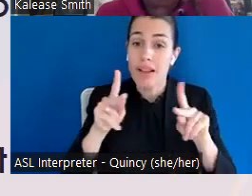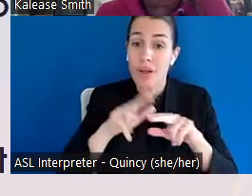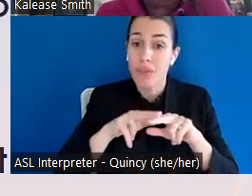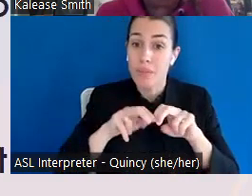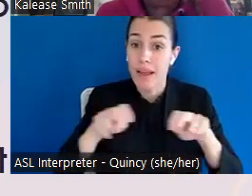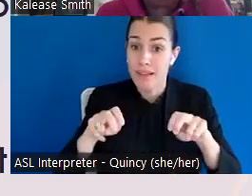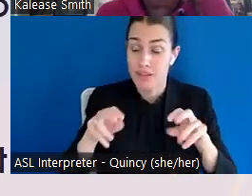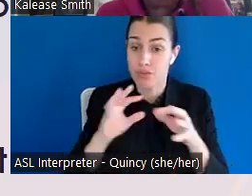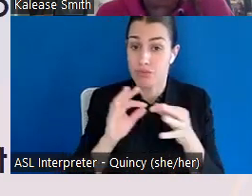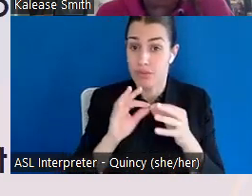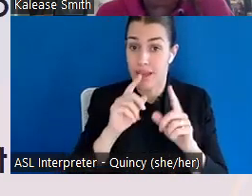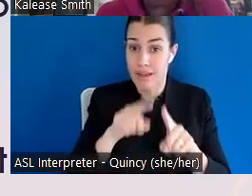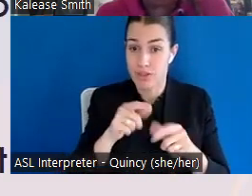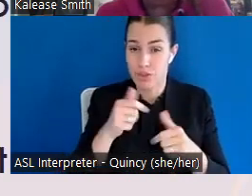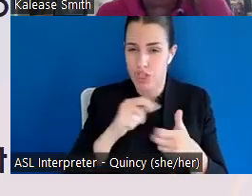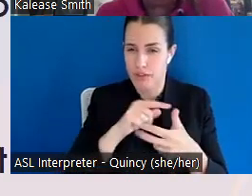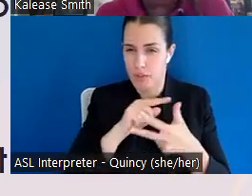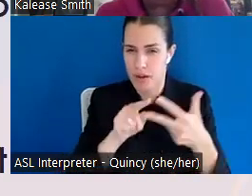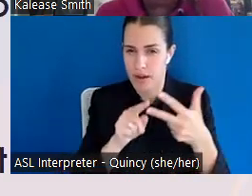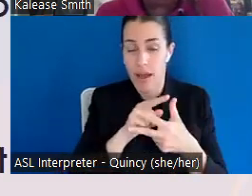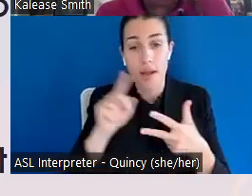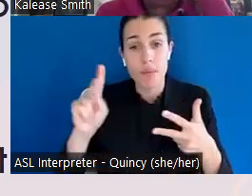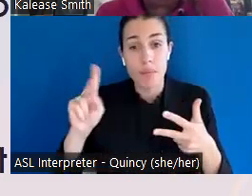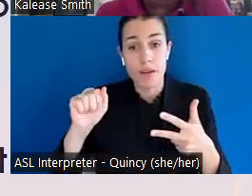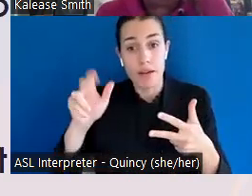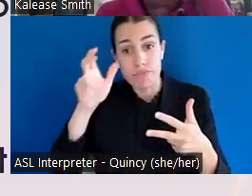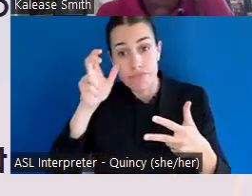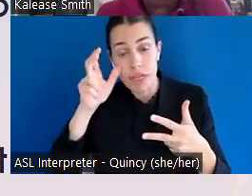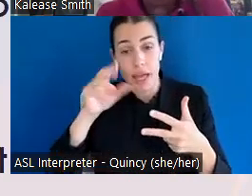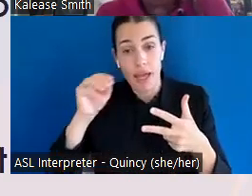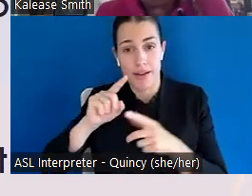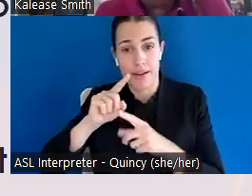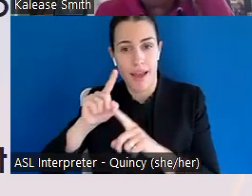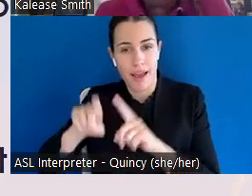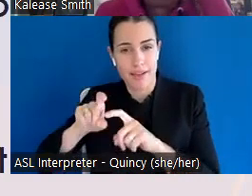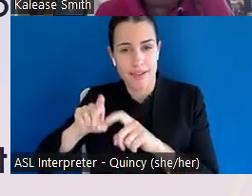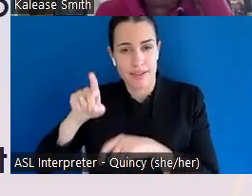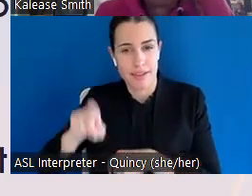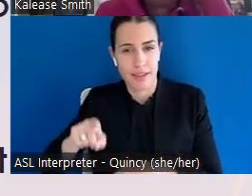add to the chat and the Q&A section as we go along.